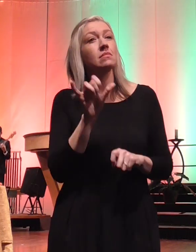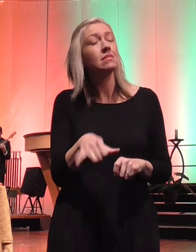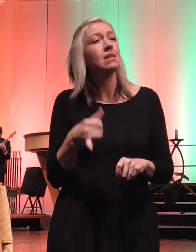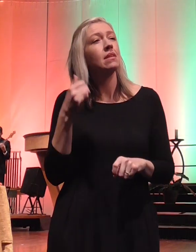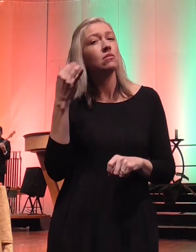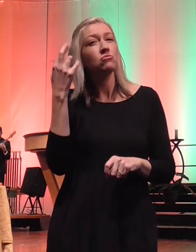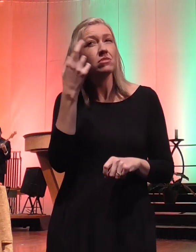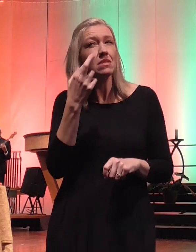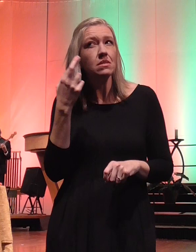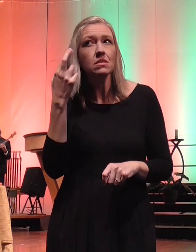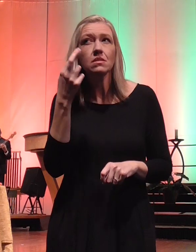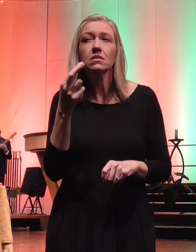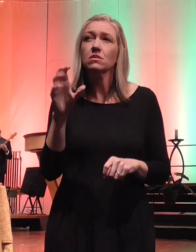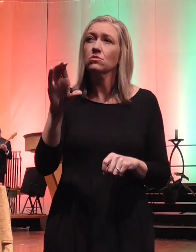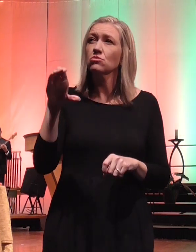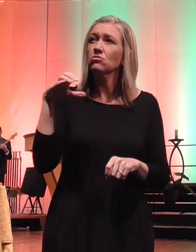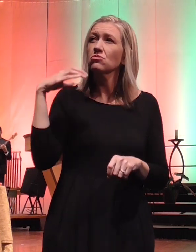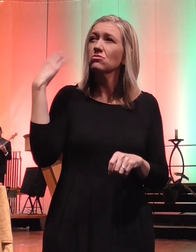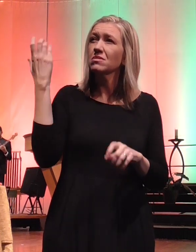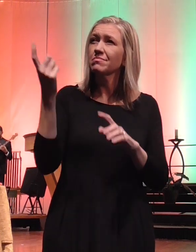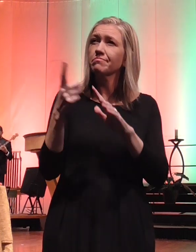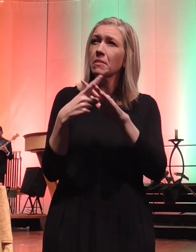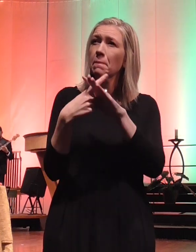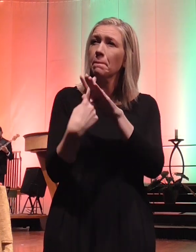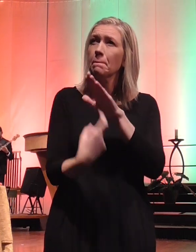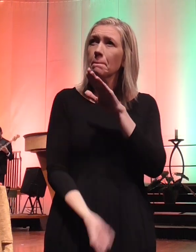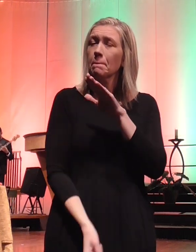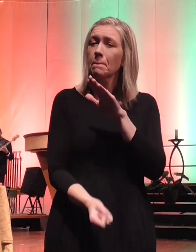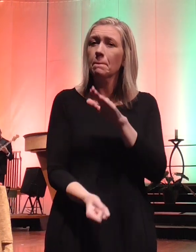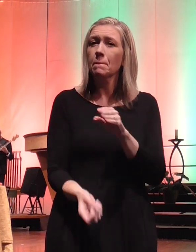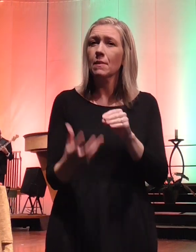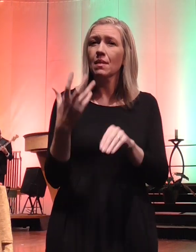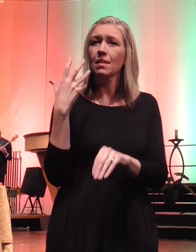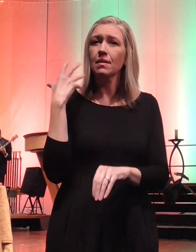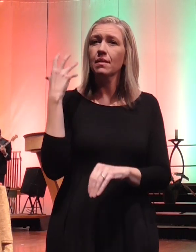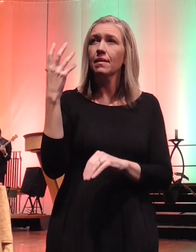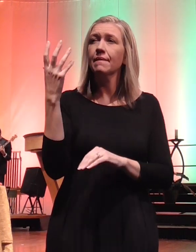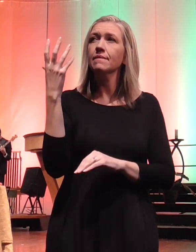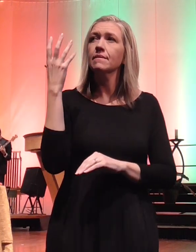Is that why you have let